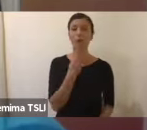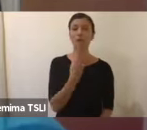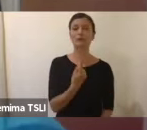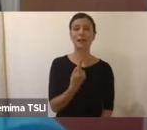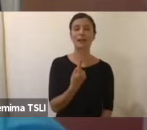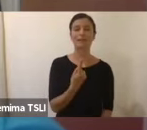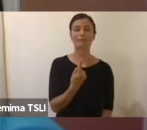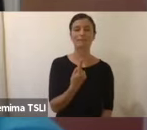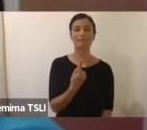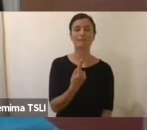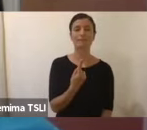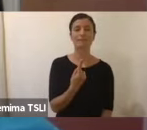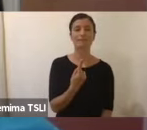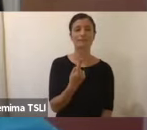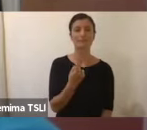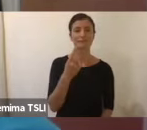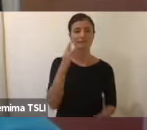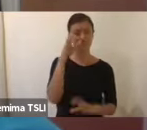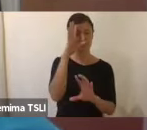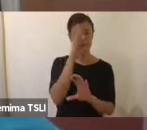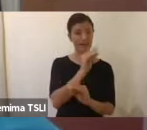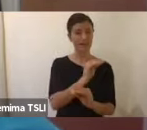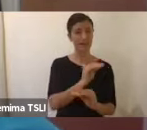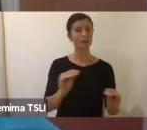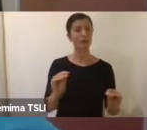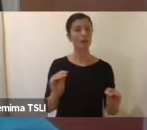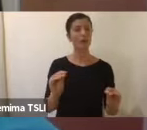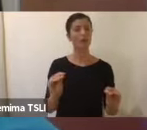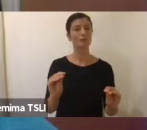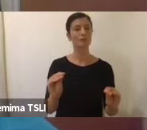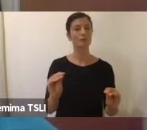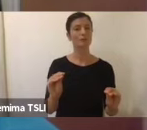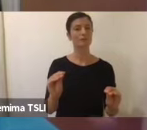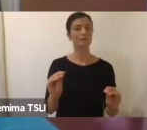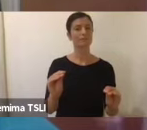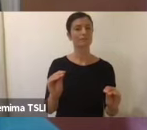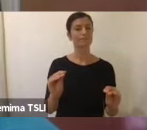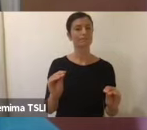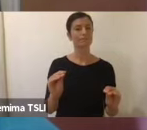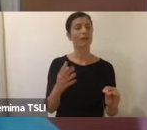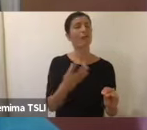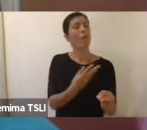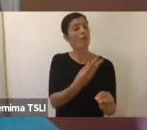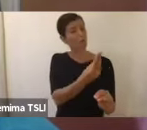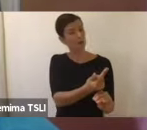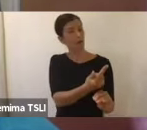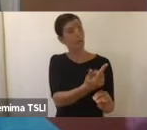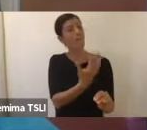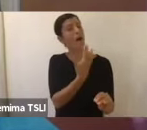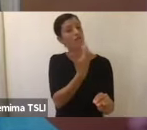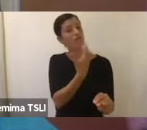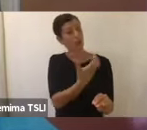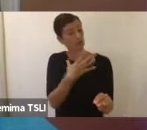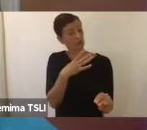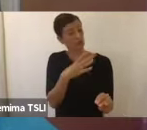it doesn't take courage to have this conversation and also holding for some of you it does take courage and I